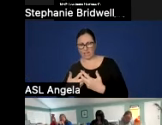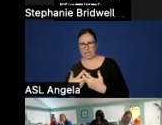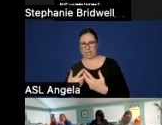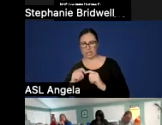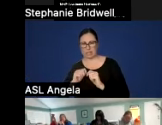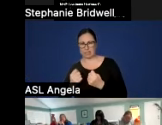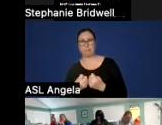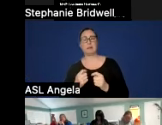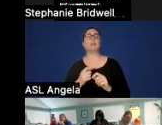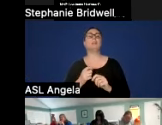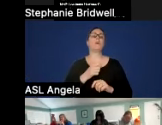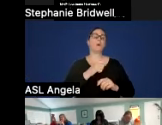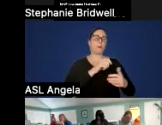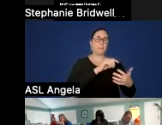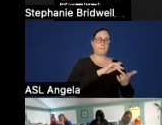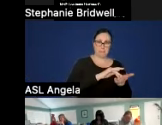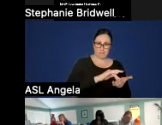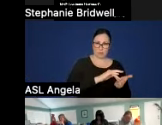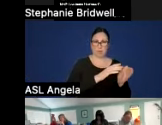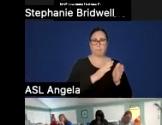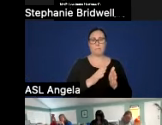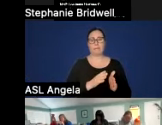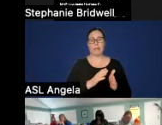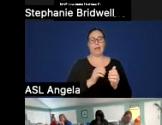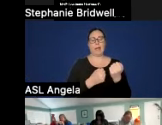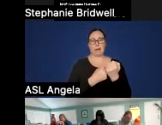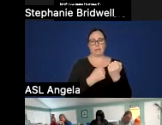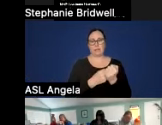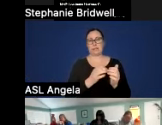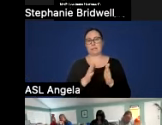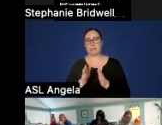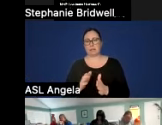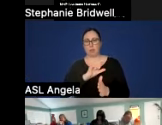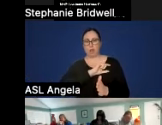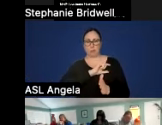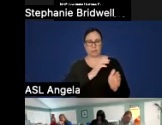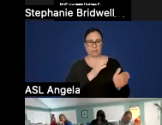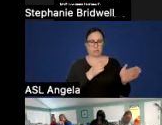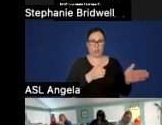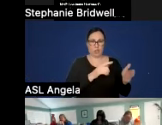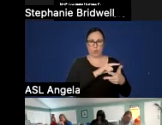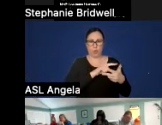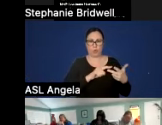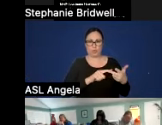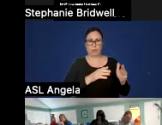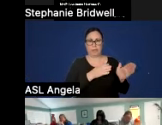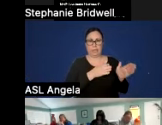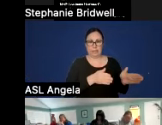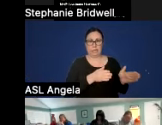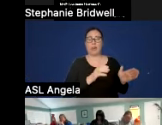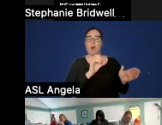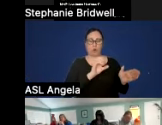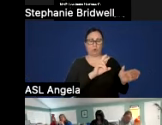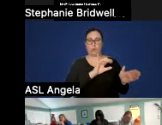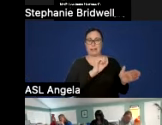so medical, advocacy, law enforcement as almost like your crisis responders, right, on your team, where your prosecutors